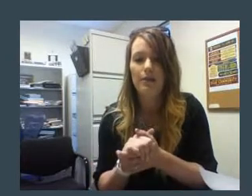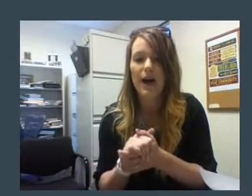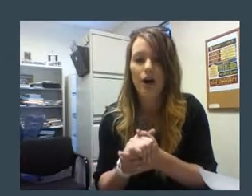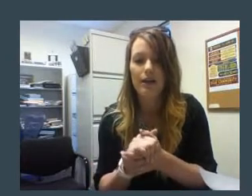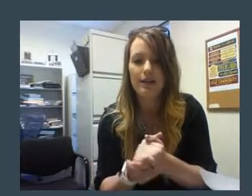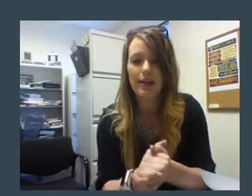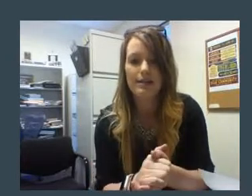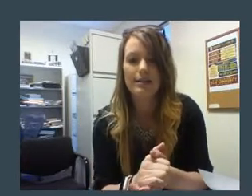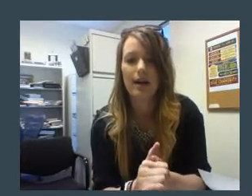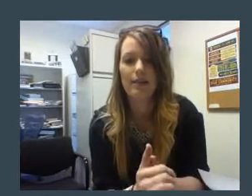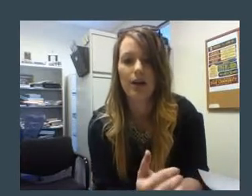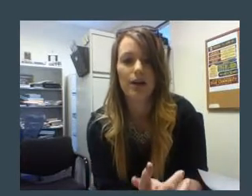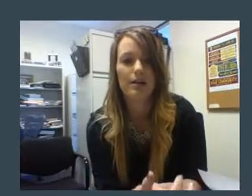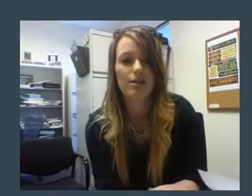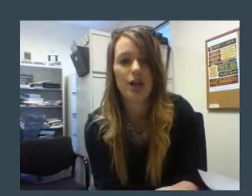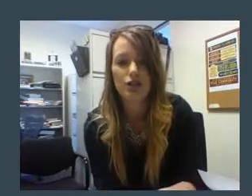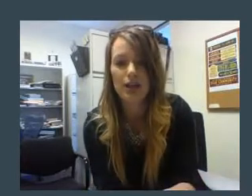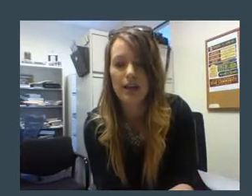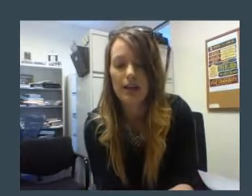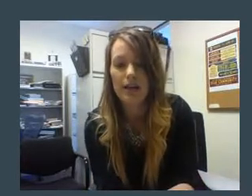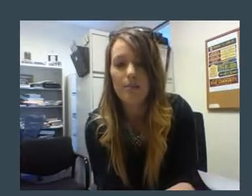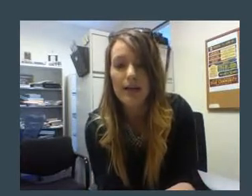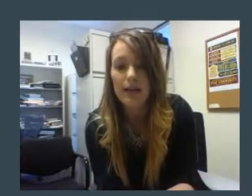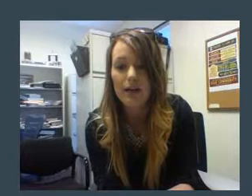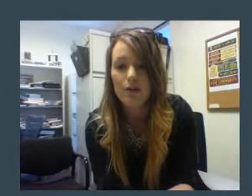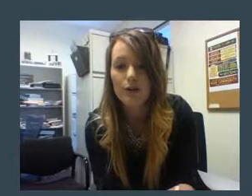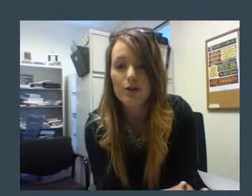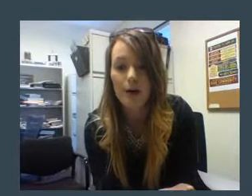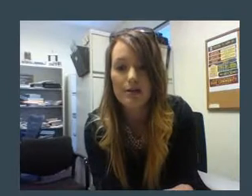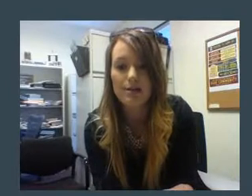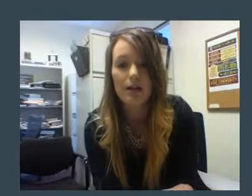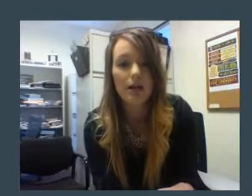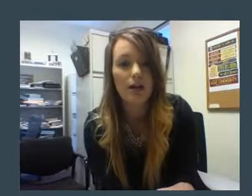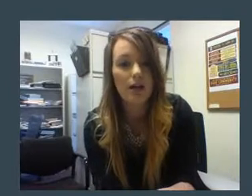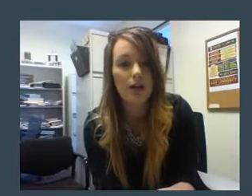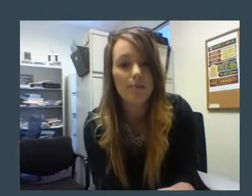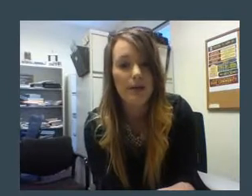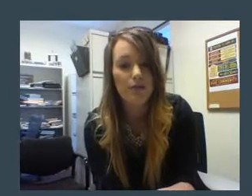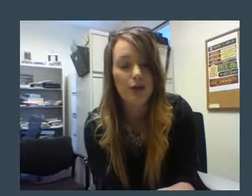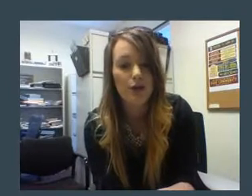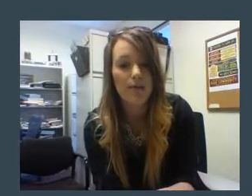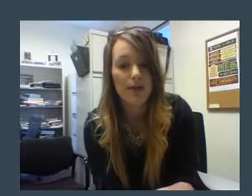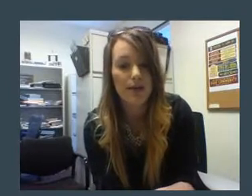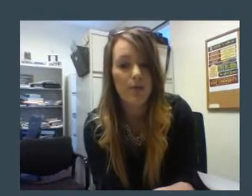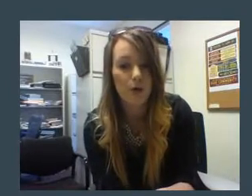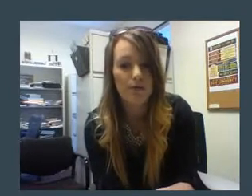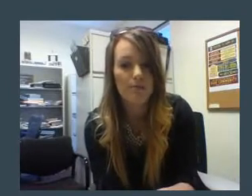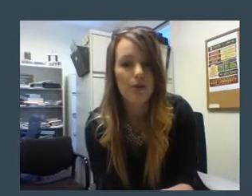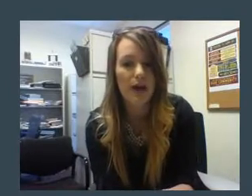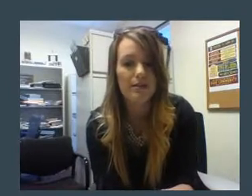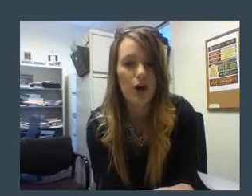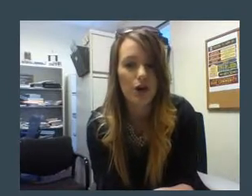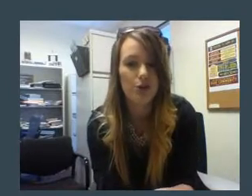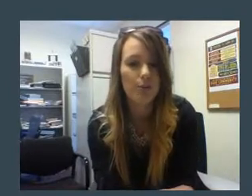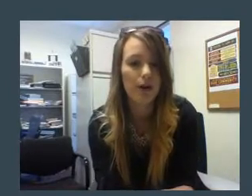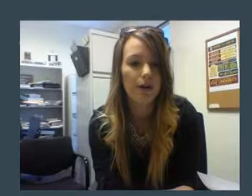that all indicates that there is a change in meaning for the smallest meaningful unit, meaning the morpheme.